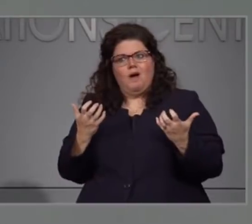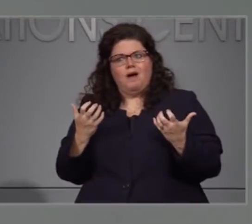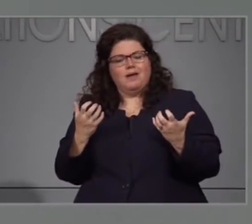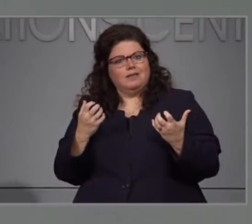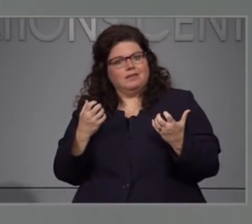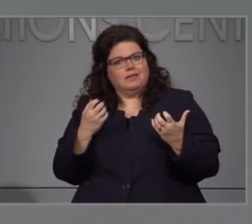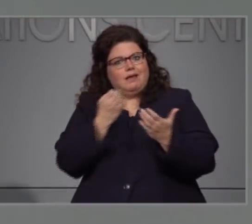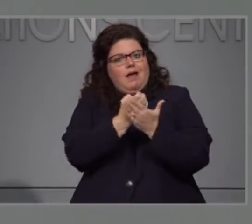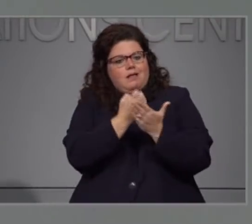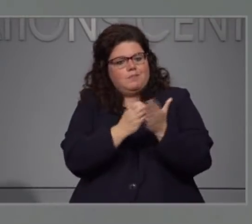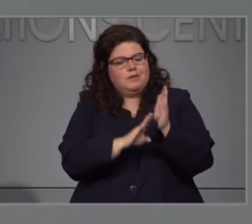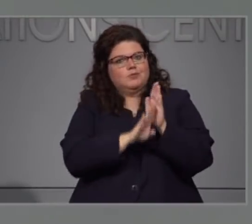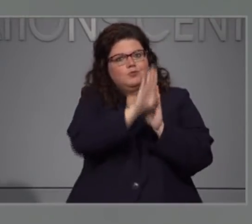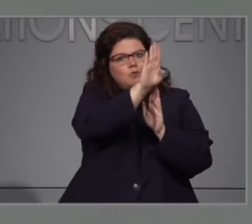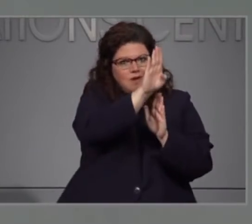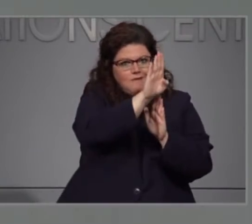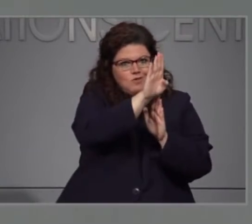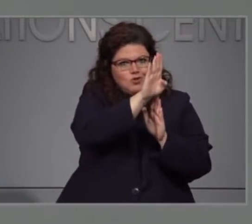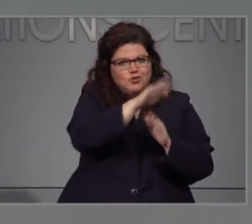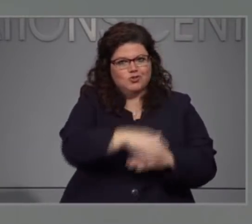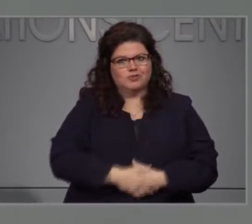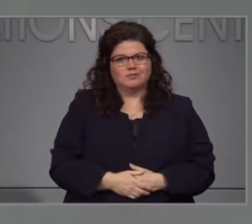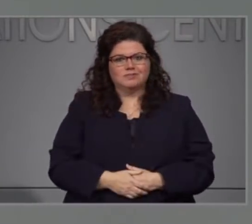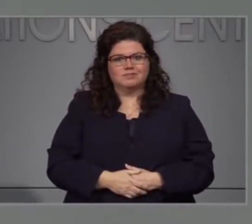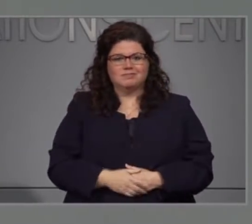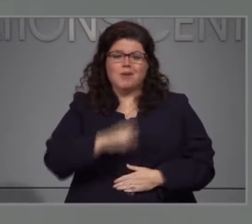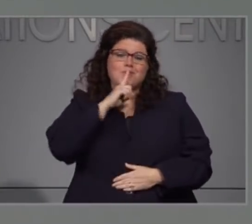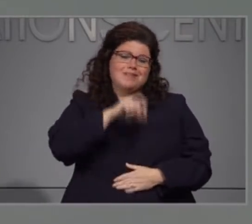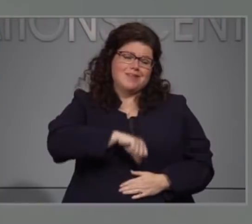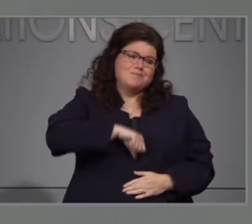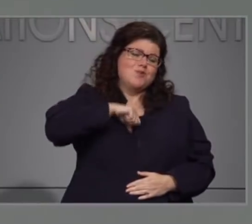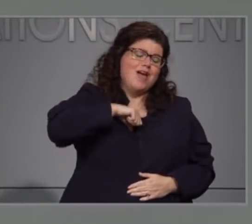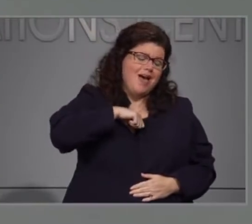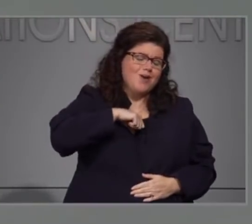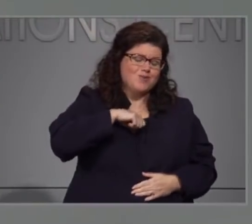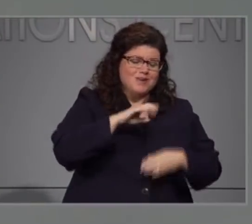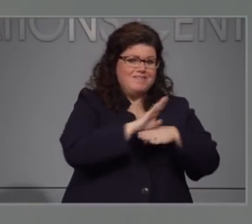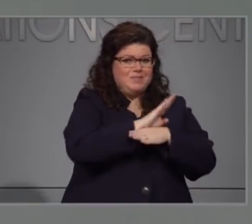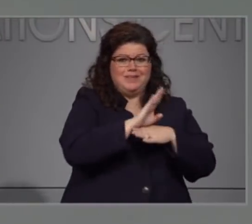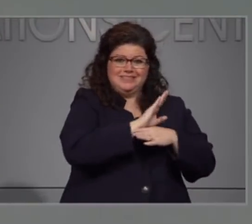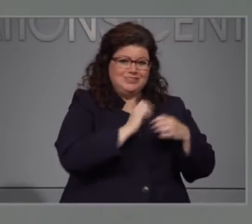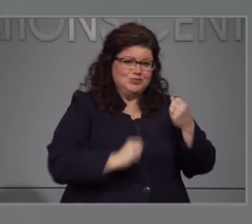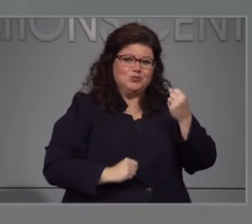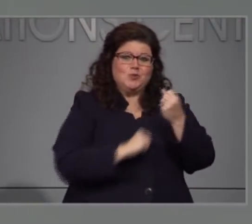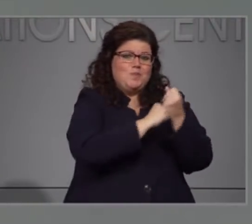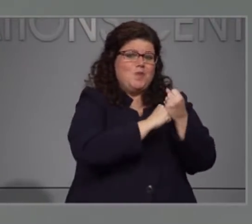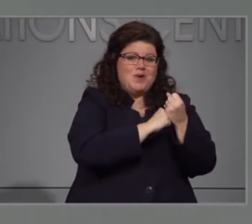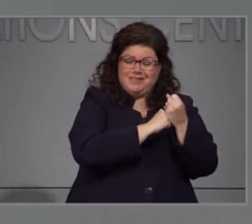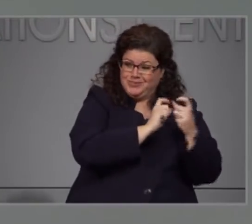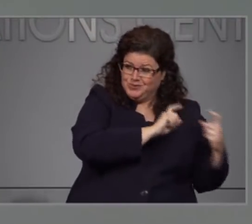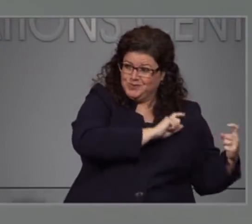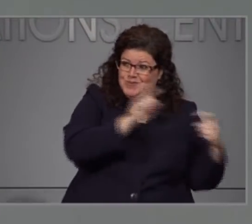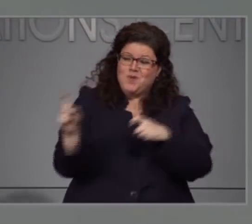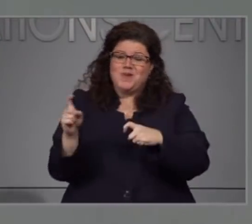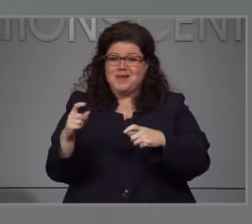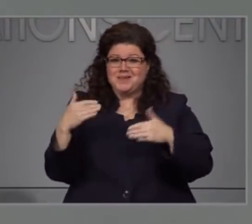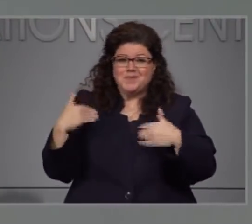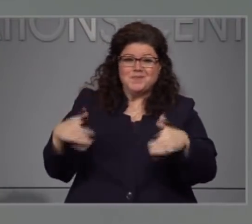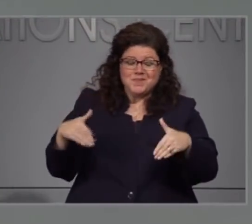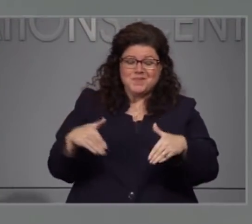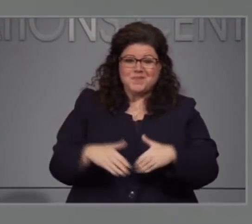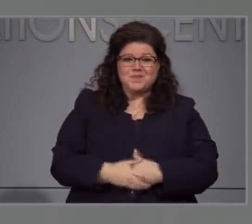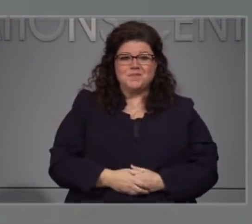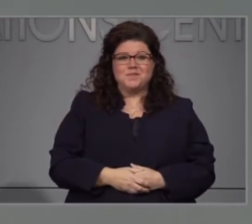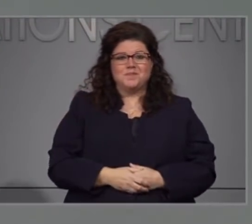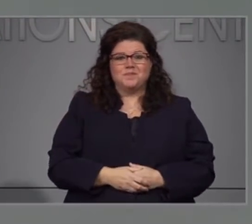economic recovery. And I couldn't be more proud of the commitment of my business colleagues who have stepped up in such a large way. And here's